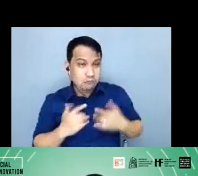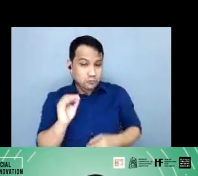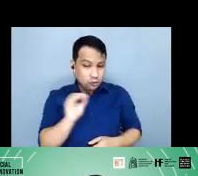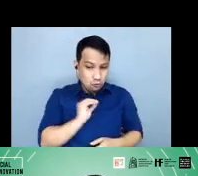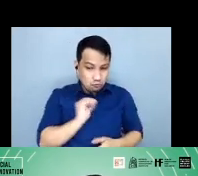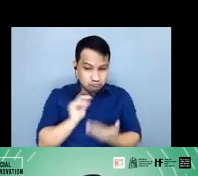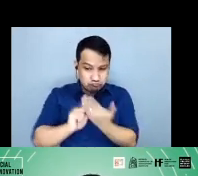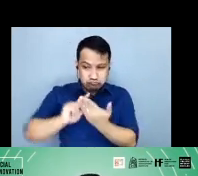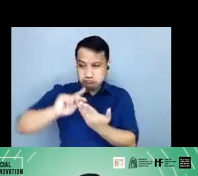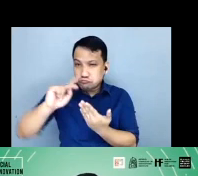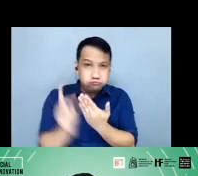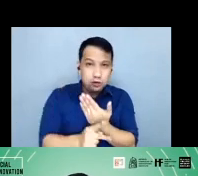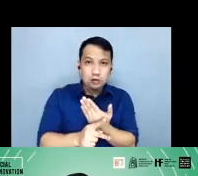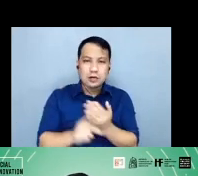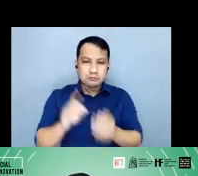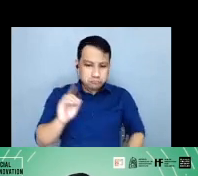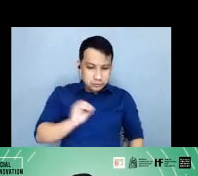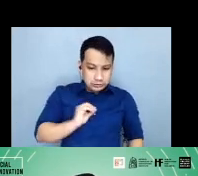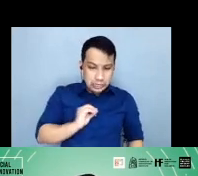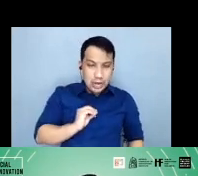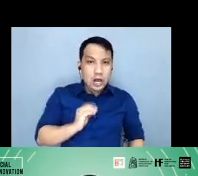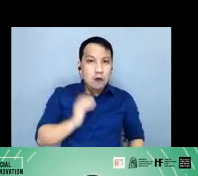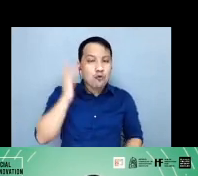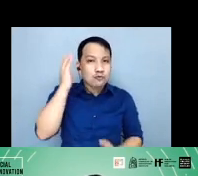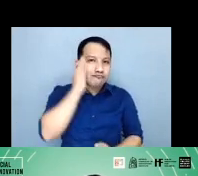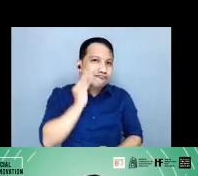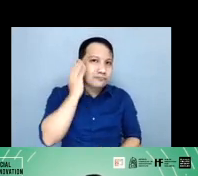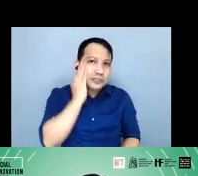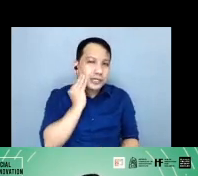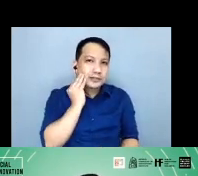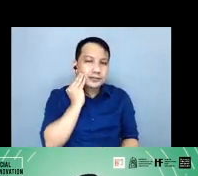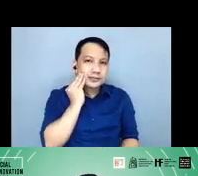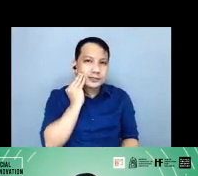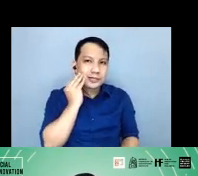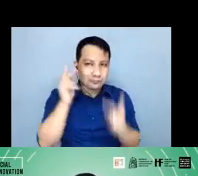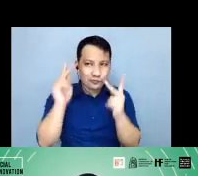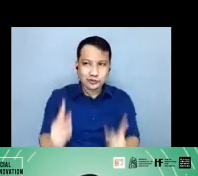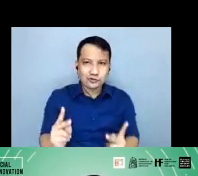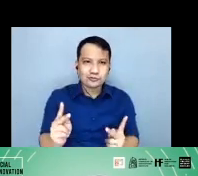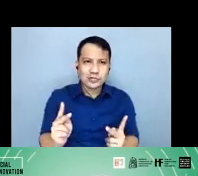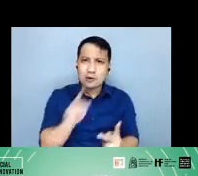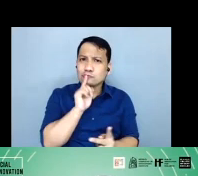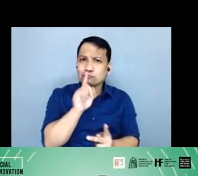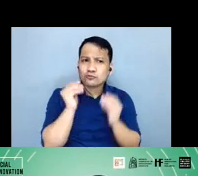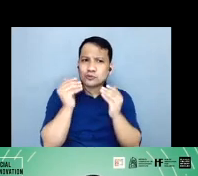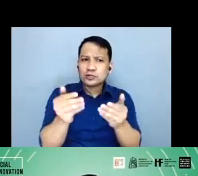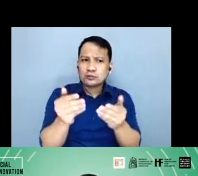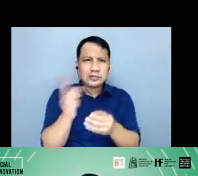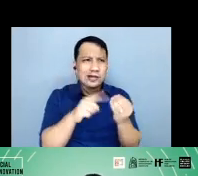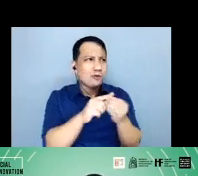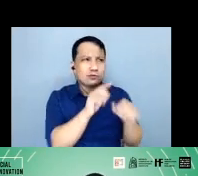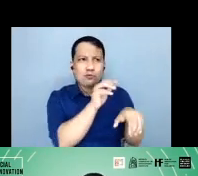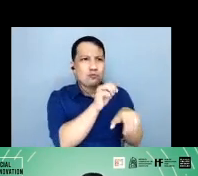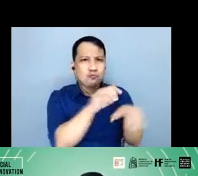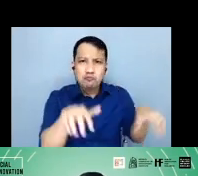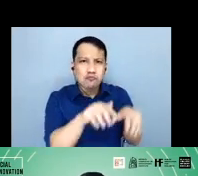design our experiences as humans that is sustainable. Okay? So design is not just a passive word, it's not just a noun, it's